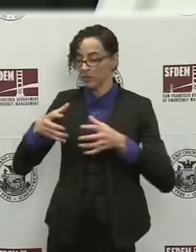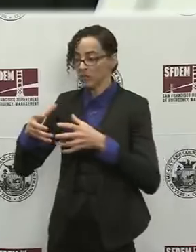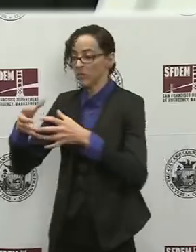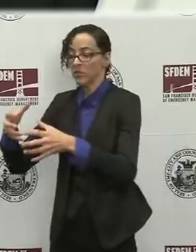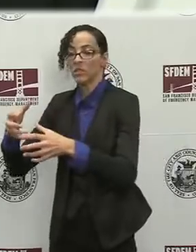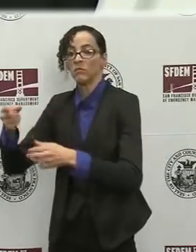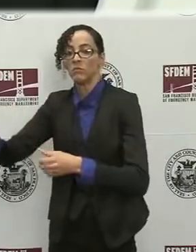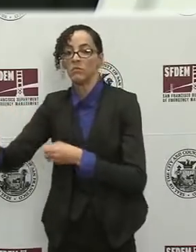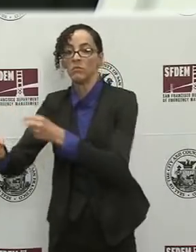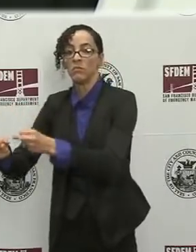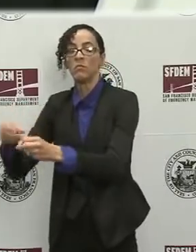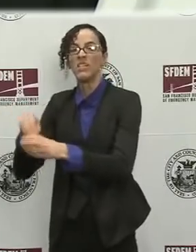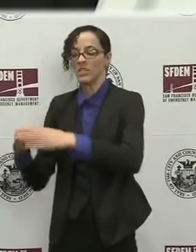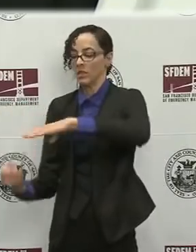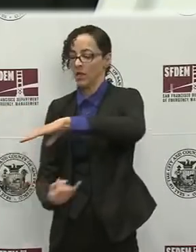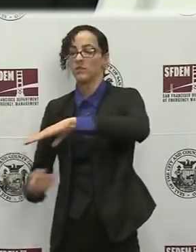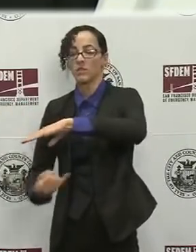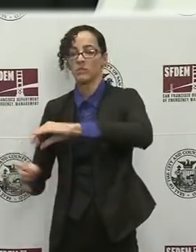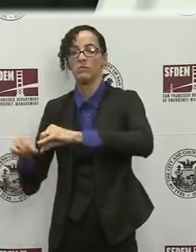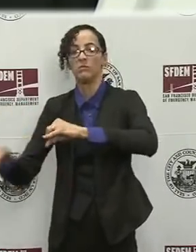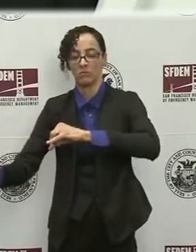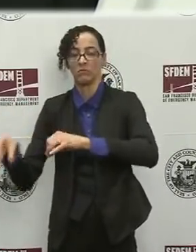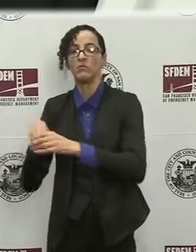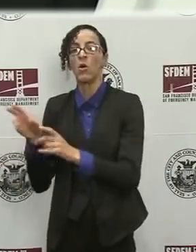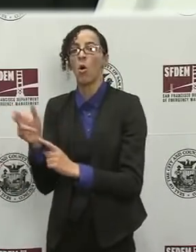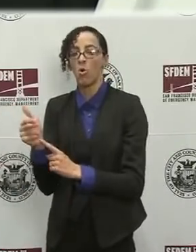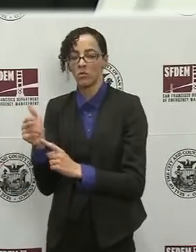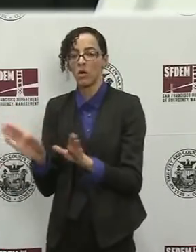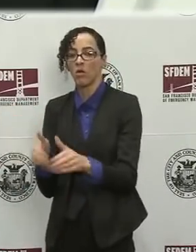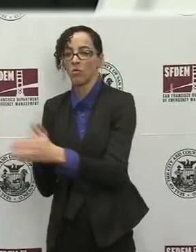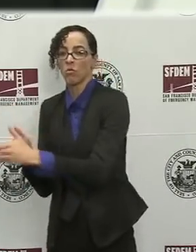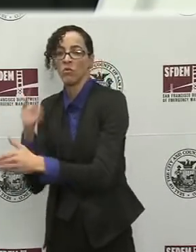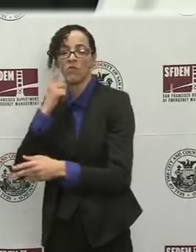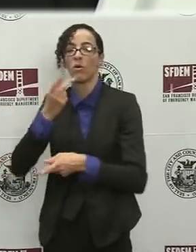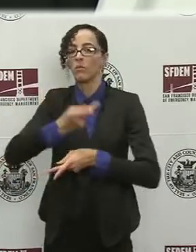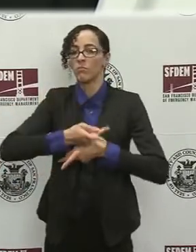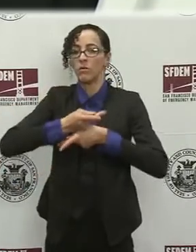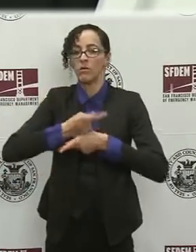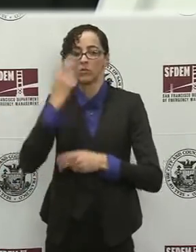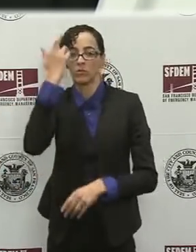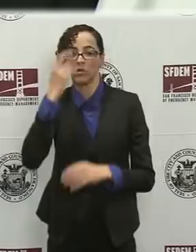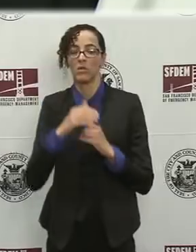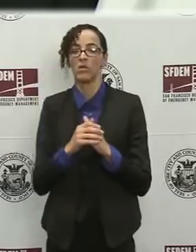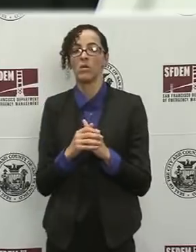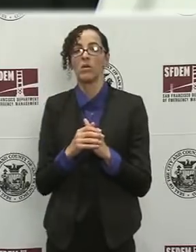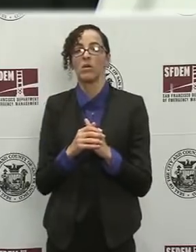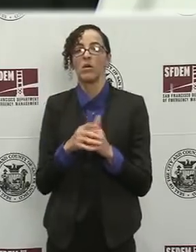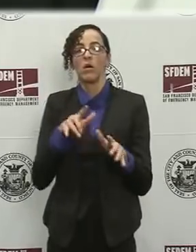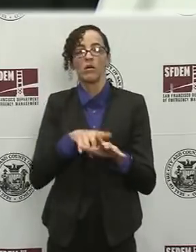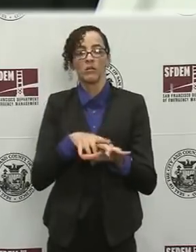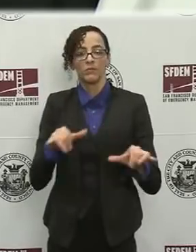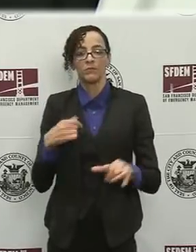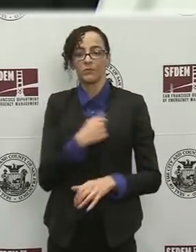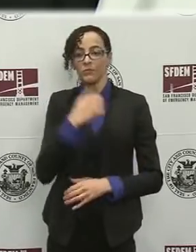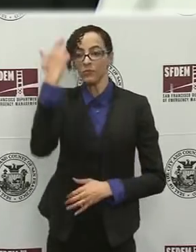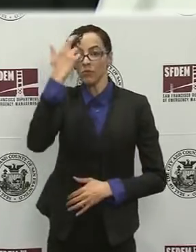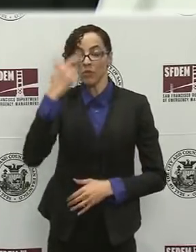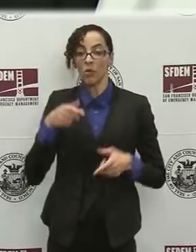precautionary measure. And we also realize that as things move quickly,